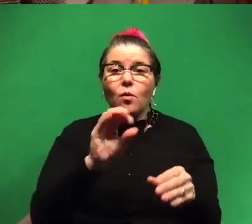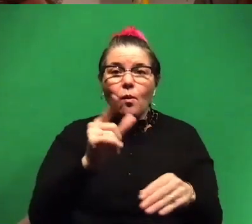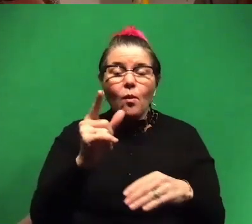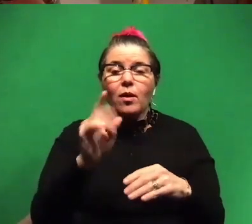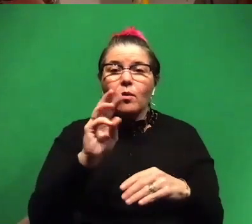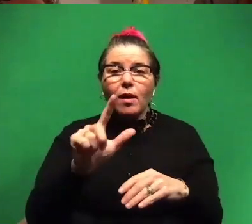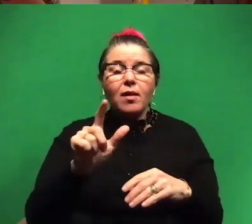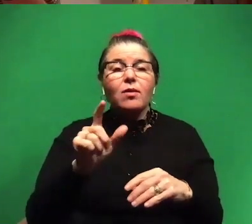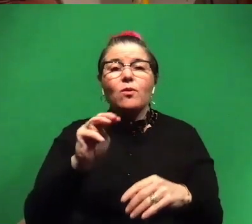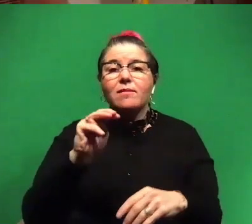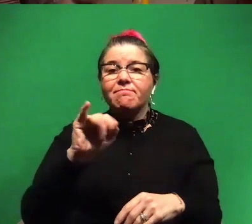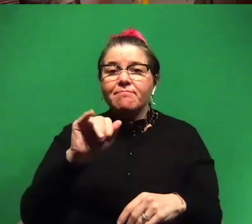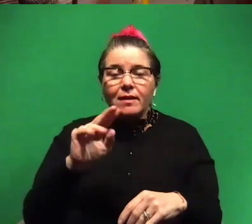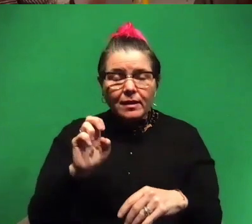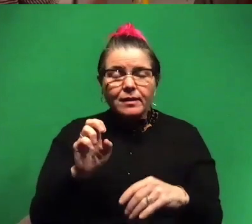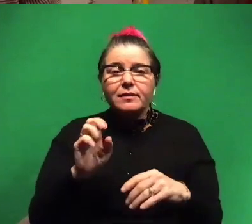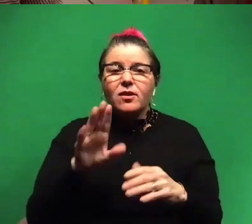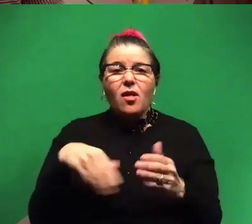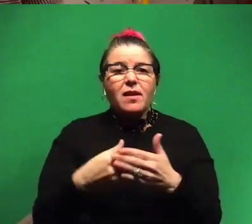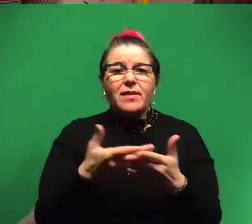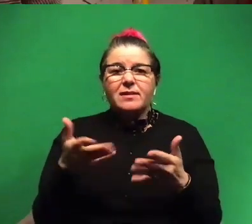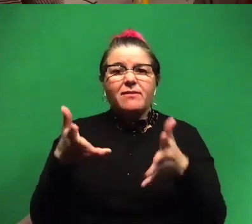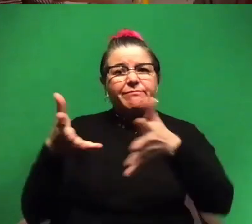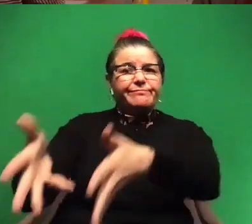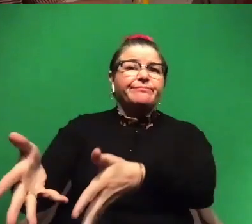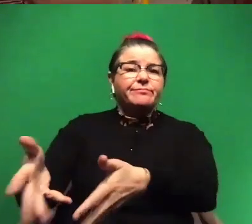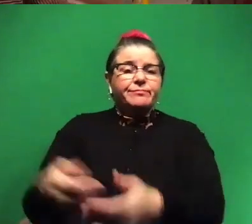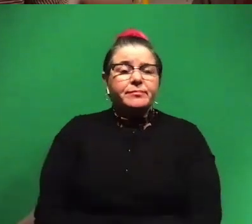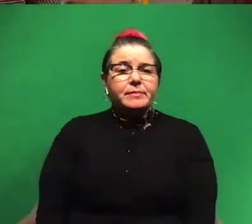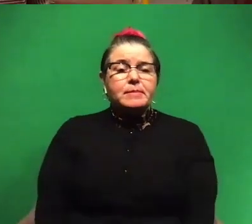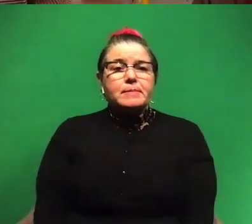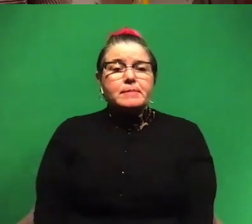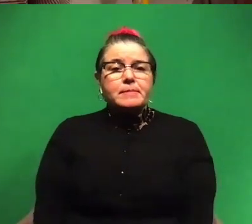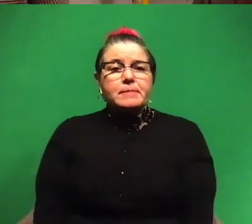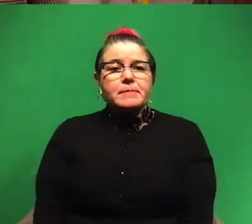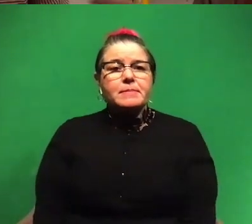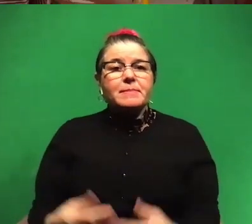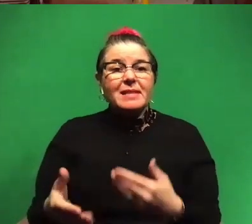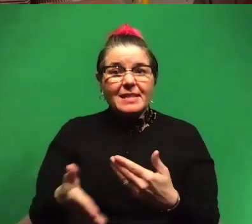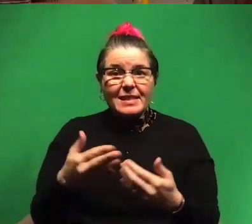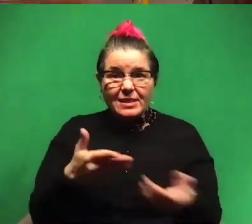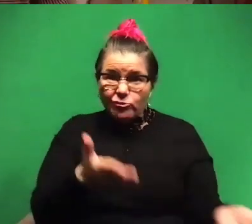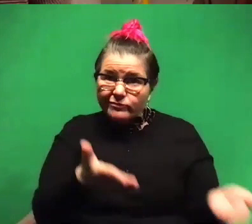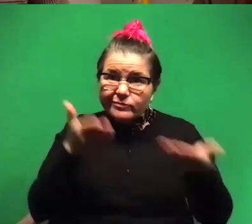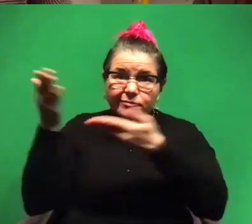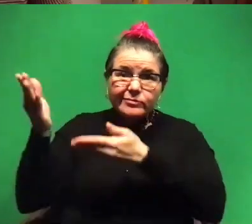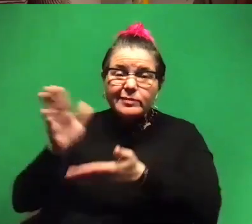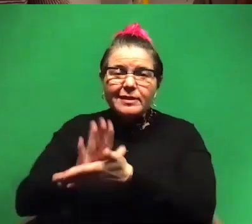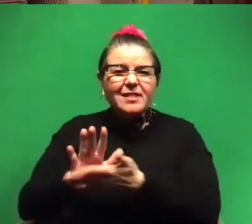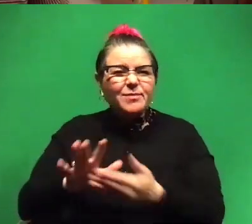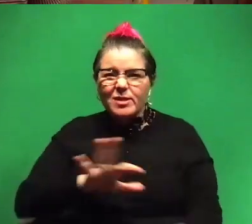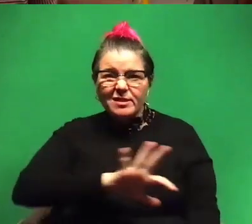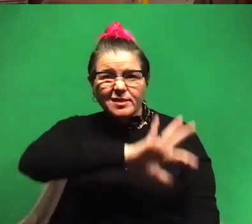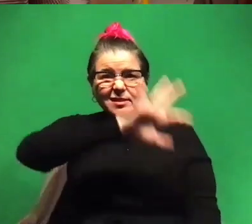mine, all of that stuff is still left behind. And it's not easy to transport it because there's so much of it,